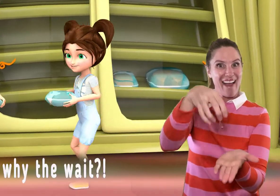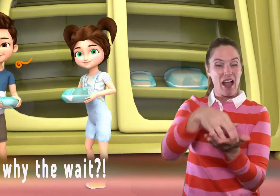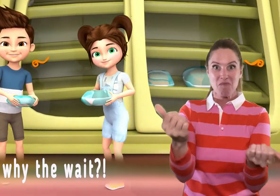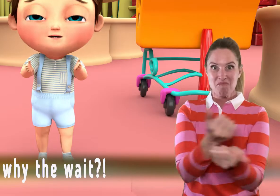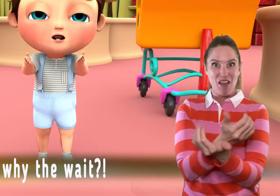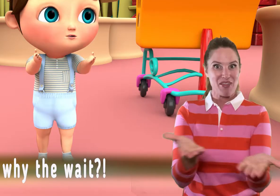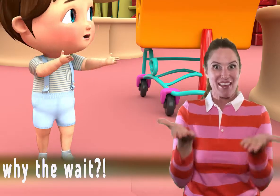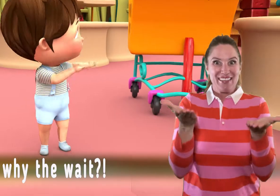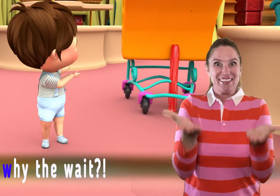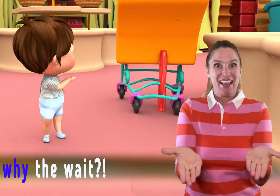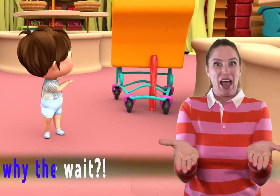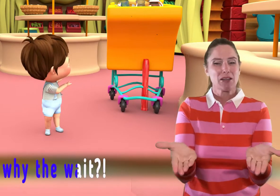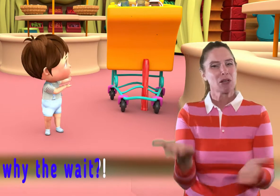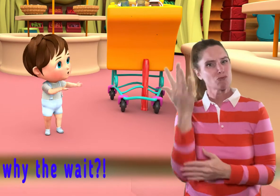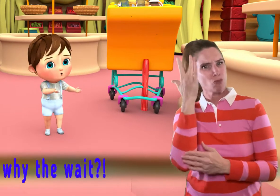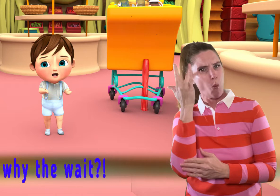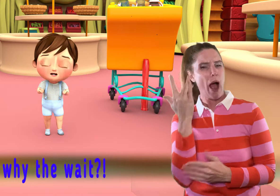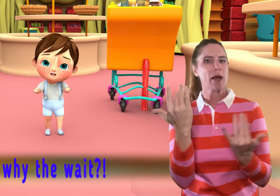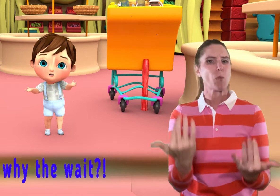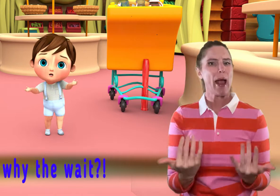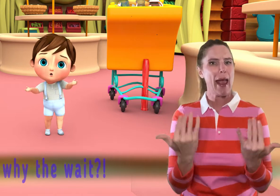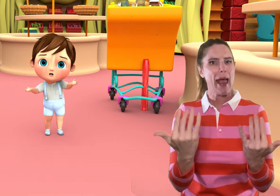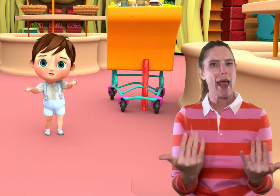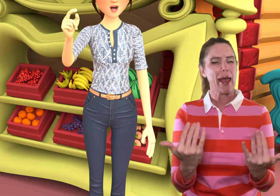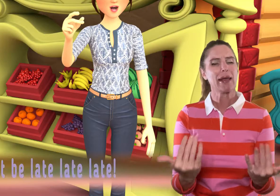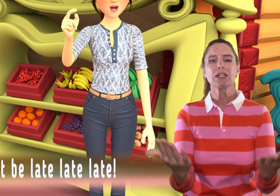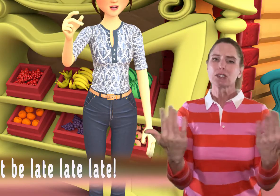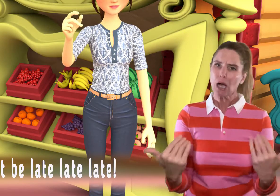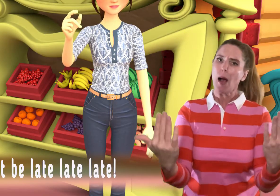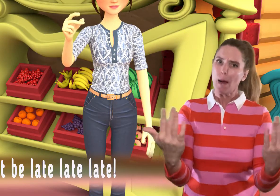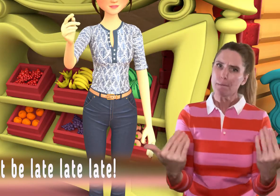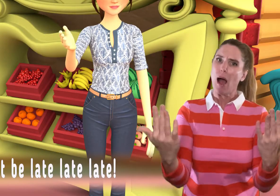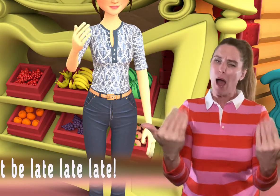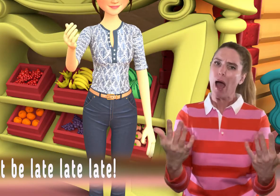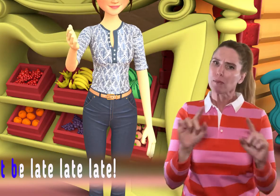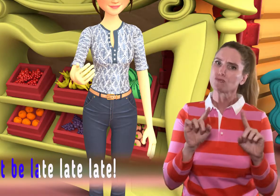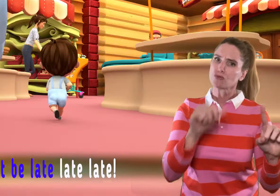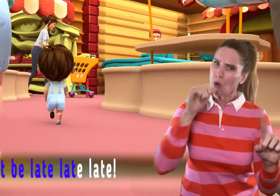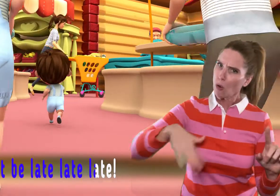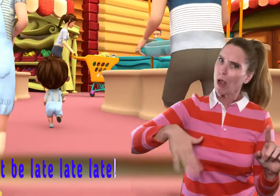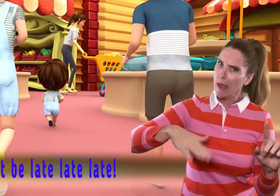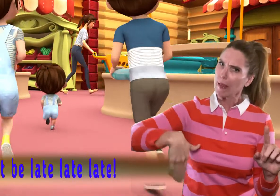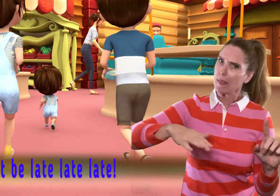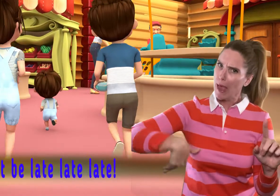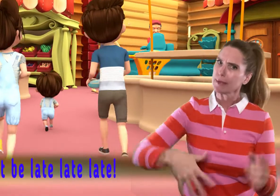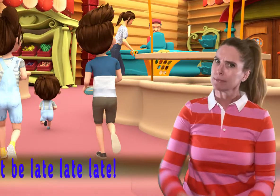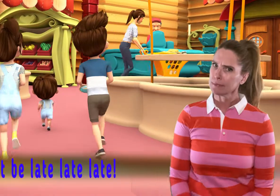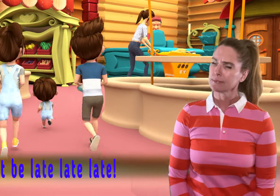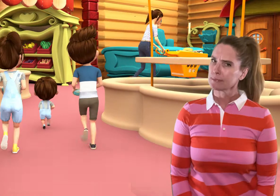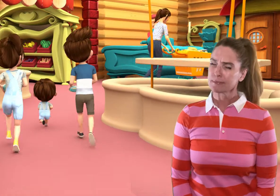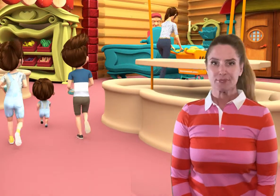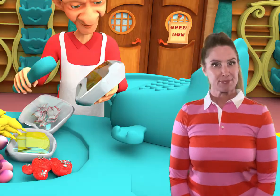cake. Everything is there, so why the wait? Come on, let's go and don't be late,